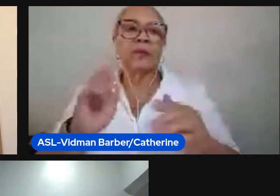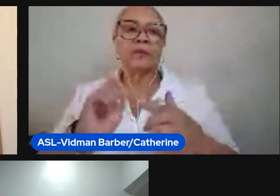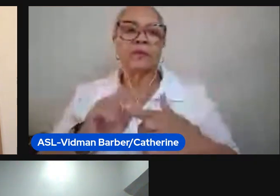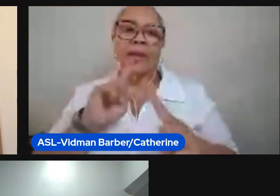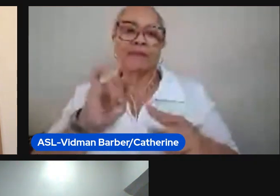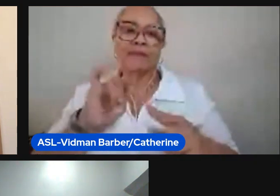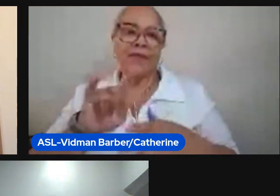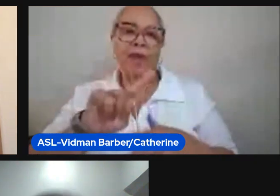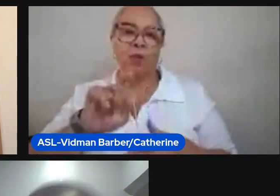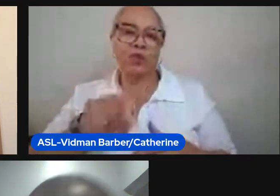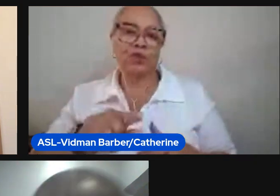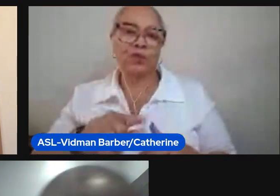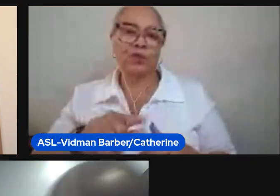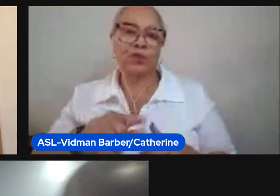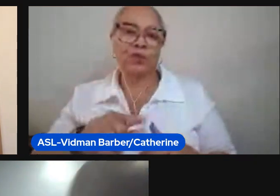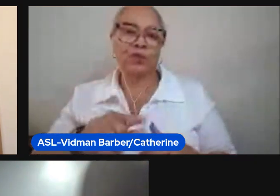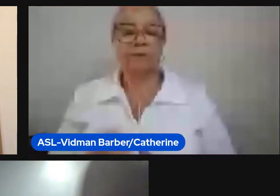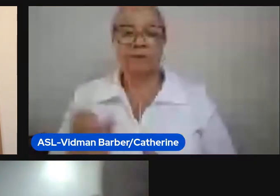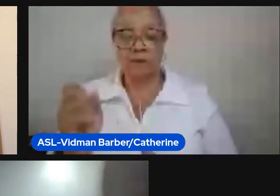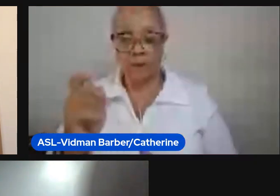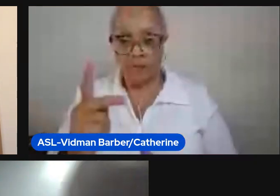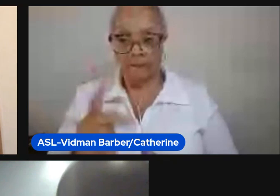Okay.